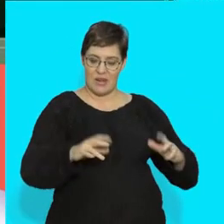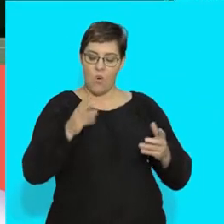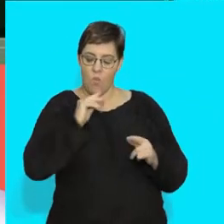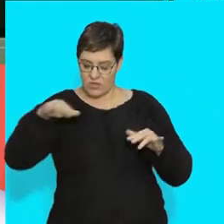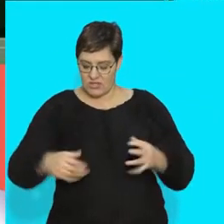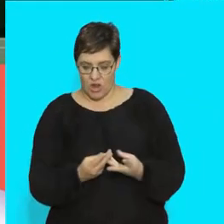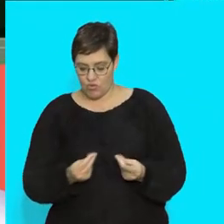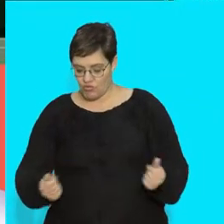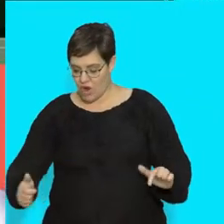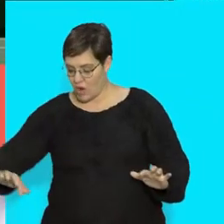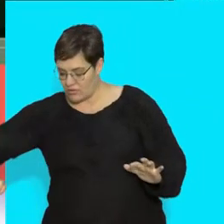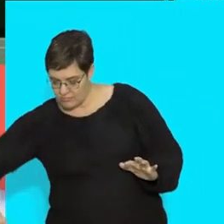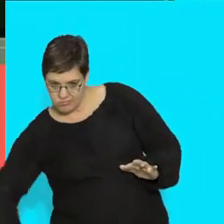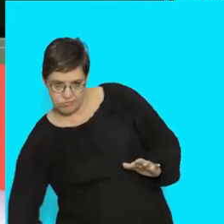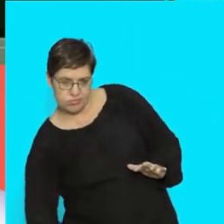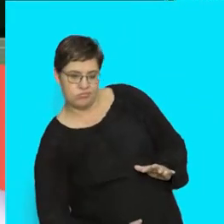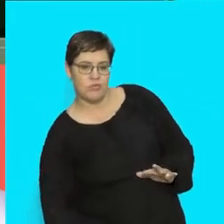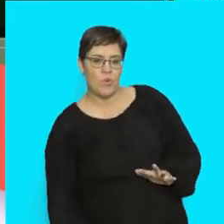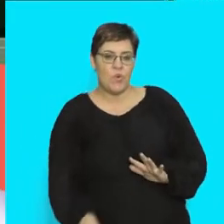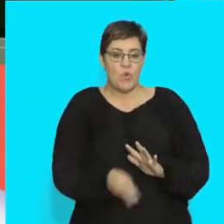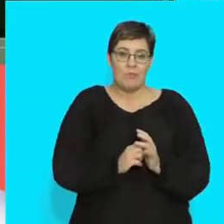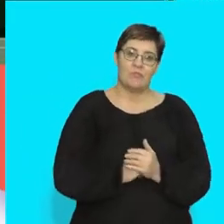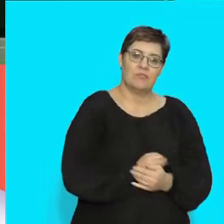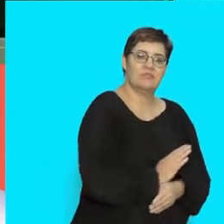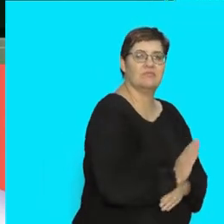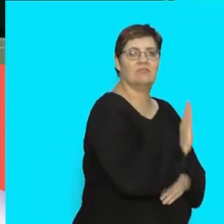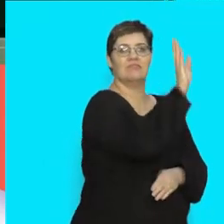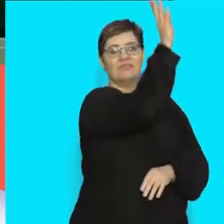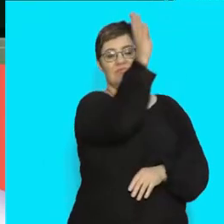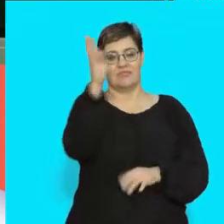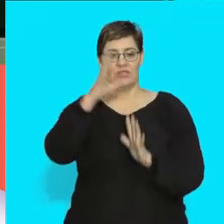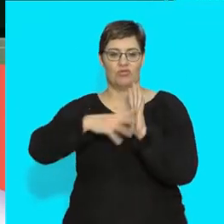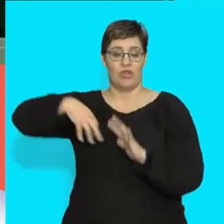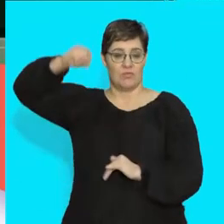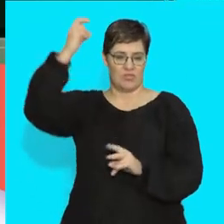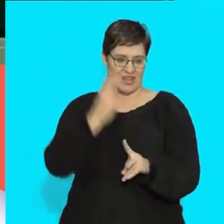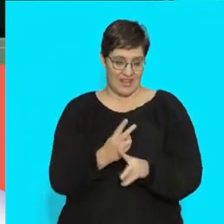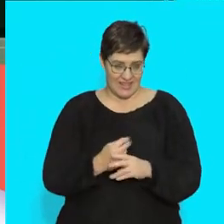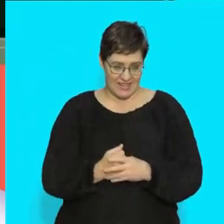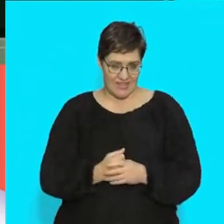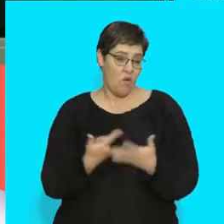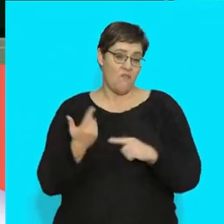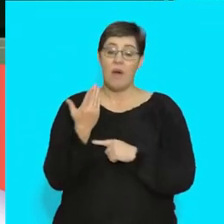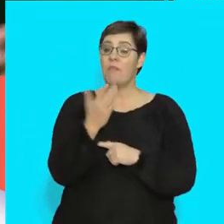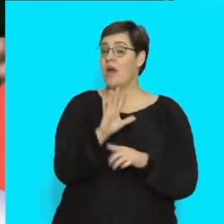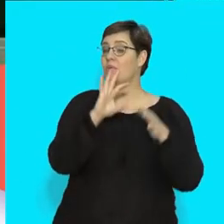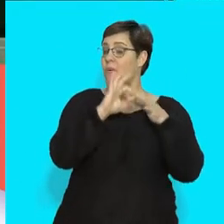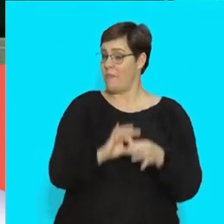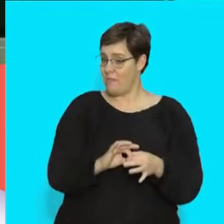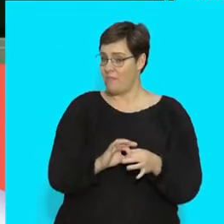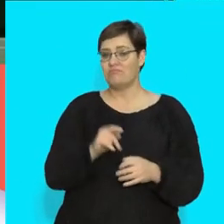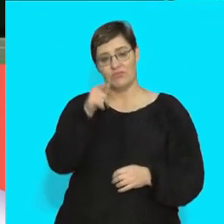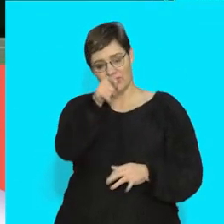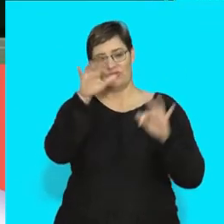water goes into the soil and the plant can obviously absorb the soil. Or if you have a plant in your house, you are the